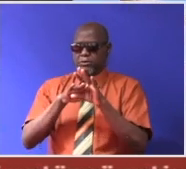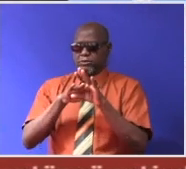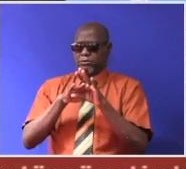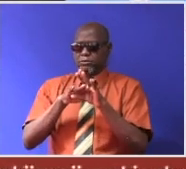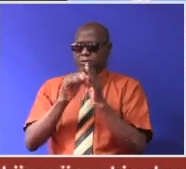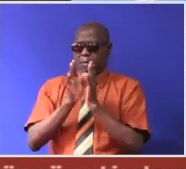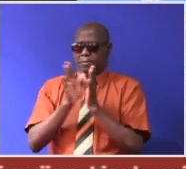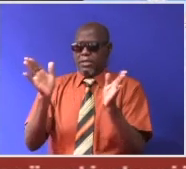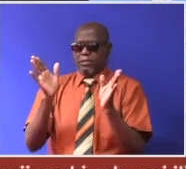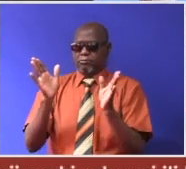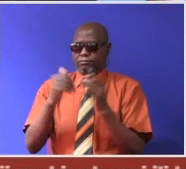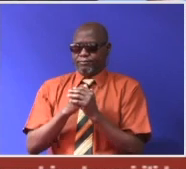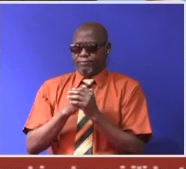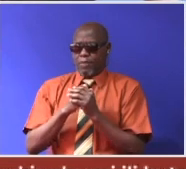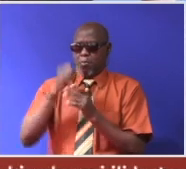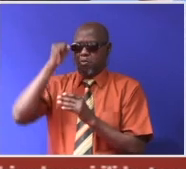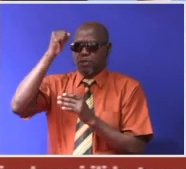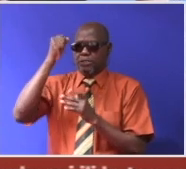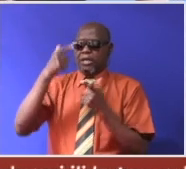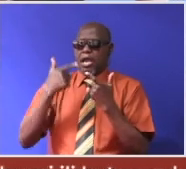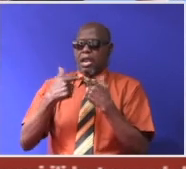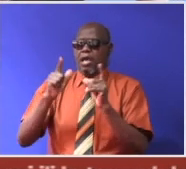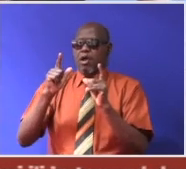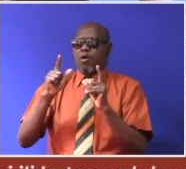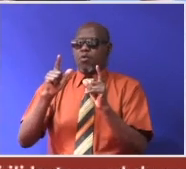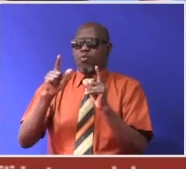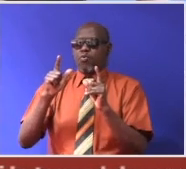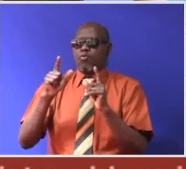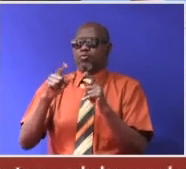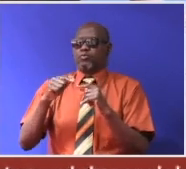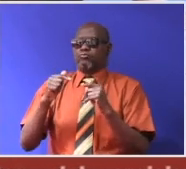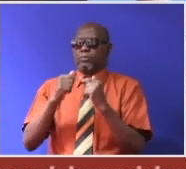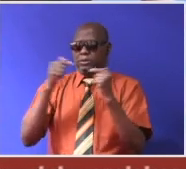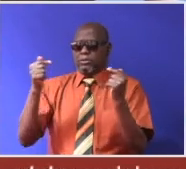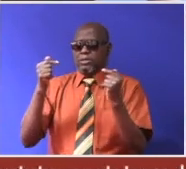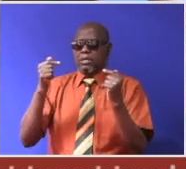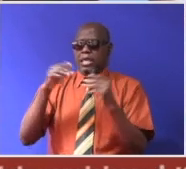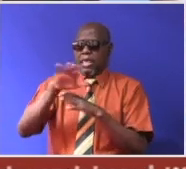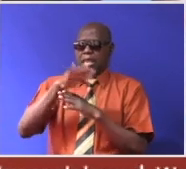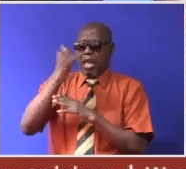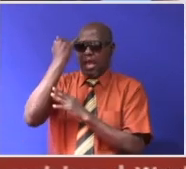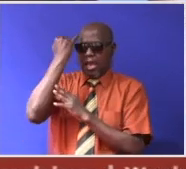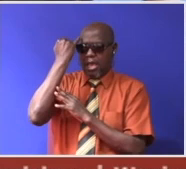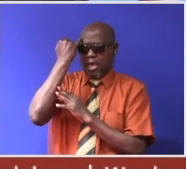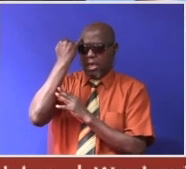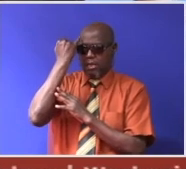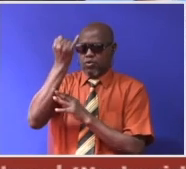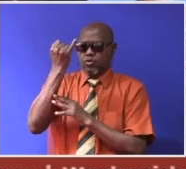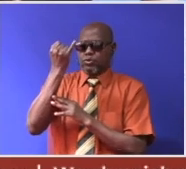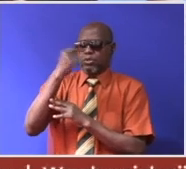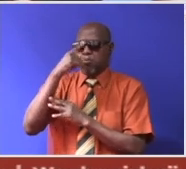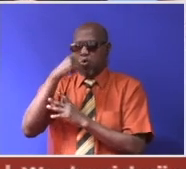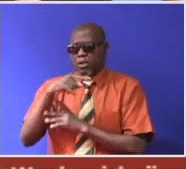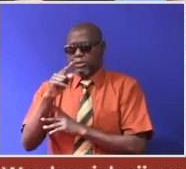Politicians are allowed to differ on ideologies, programs, policies, and viewpoints because